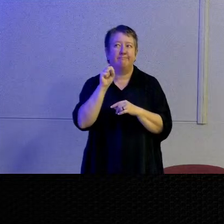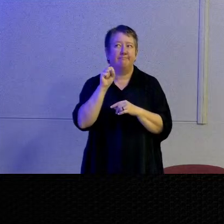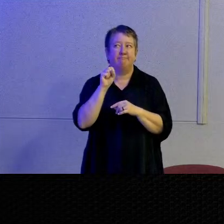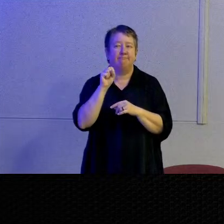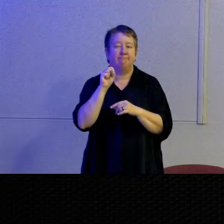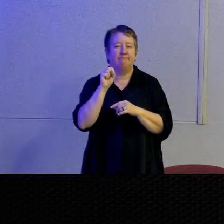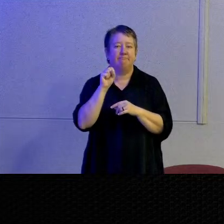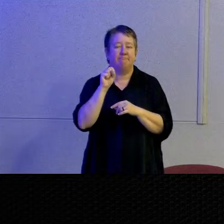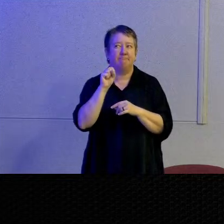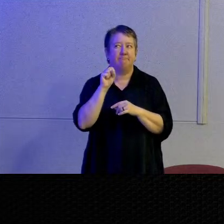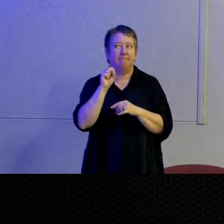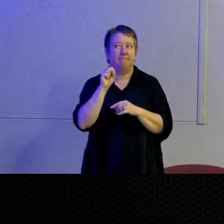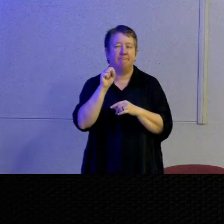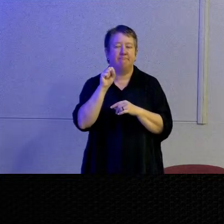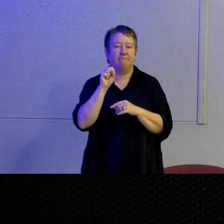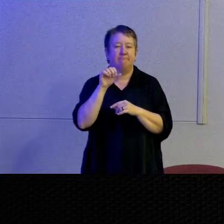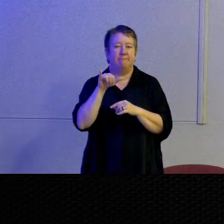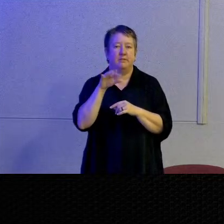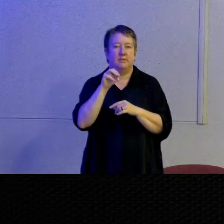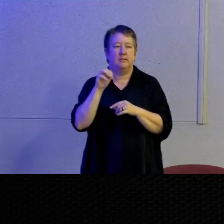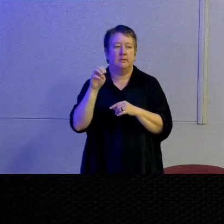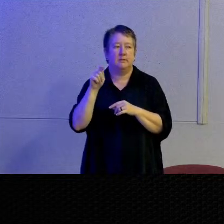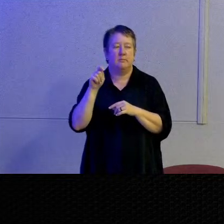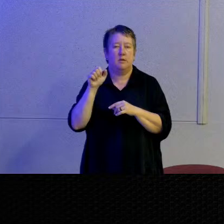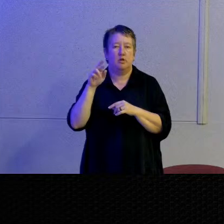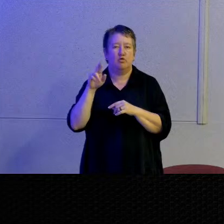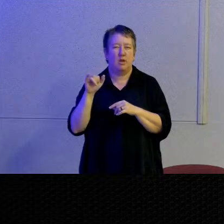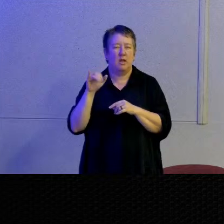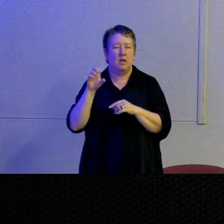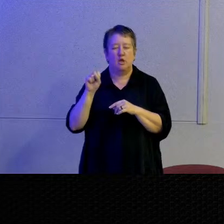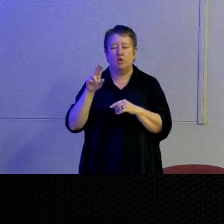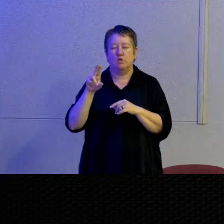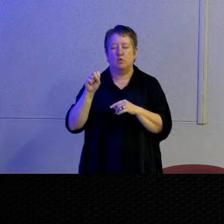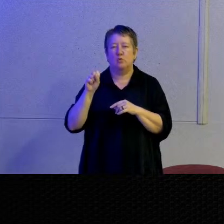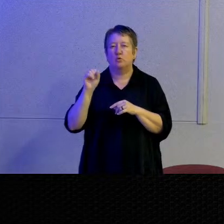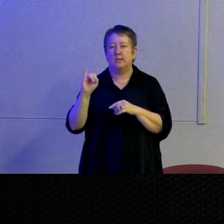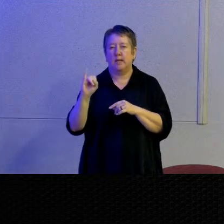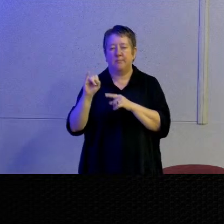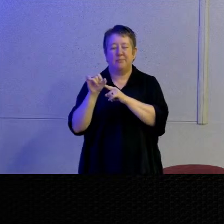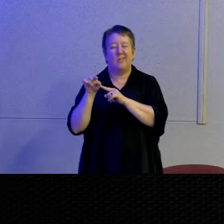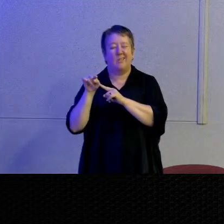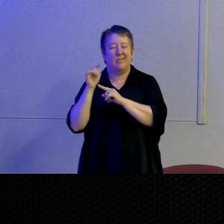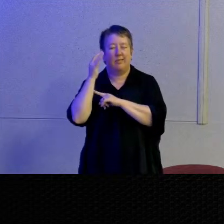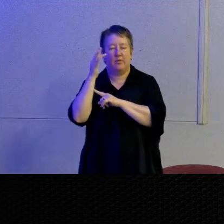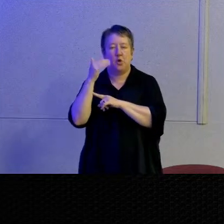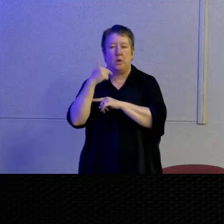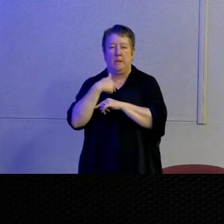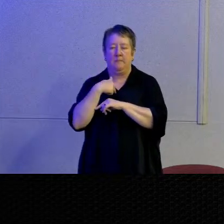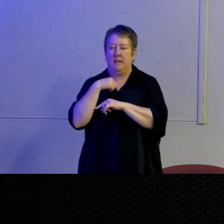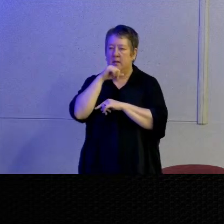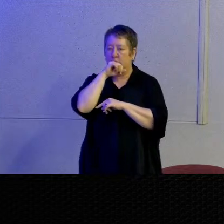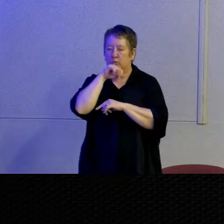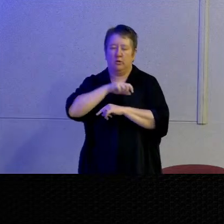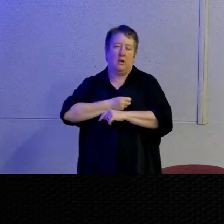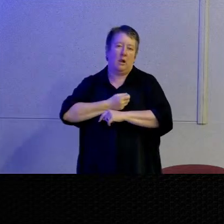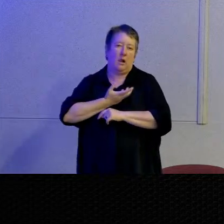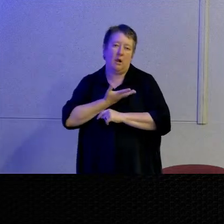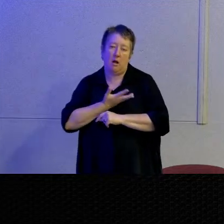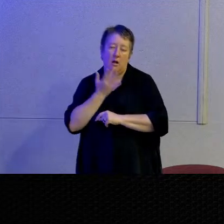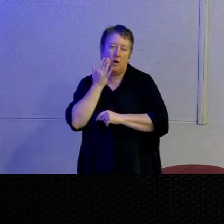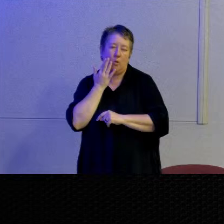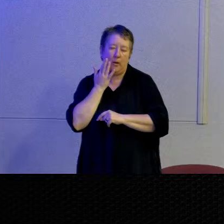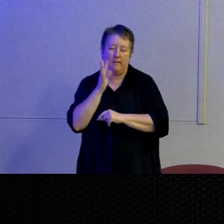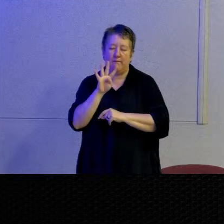So supersymmetry, often called SUSY, is a theory that I fell in love with about 45 years